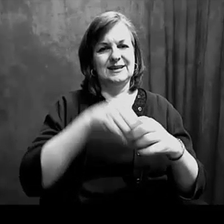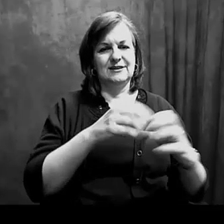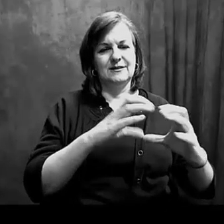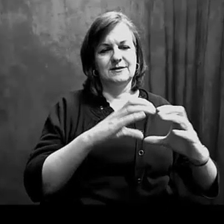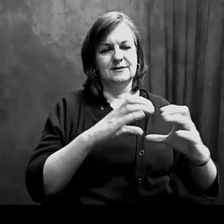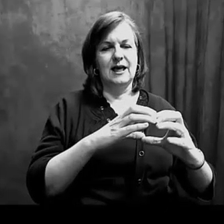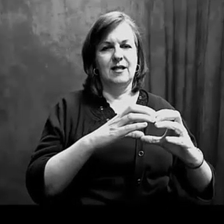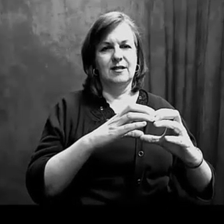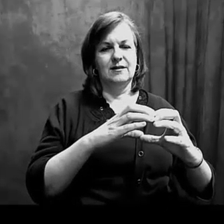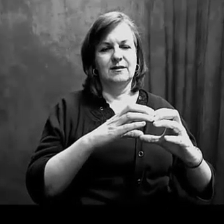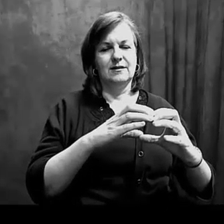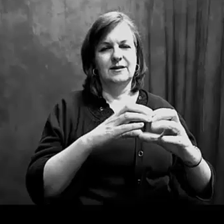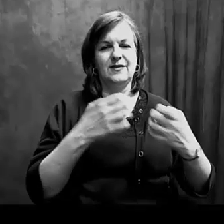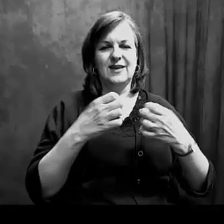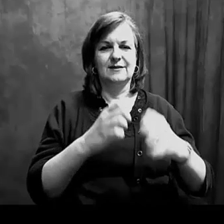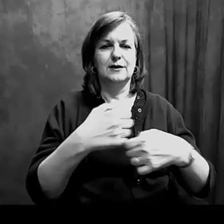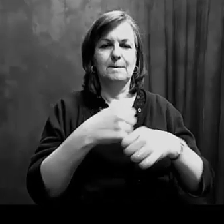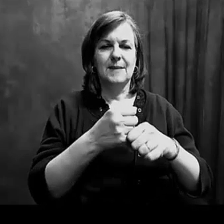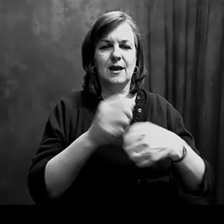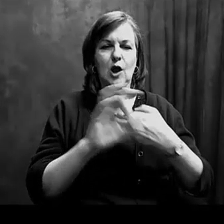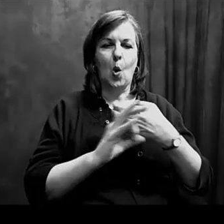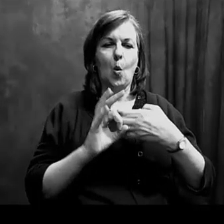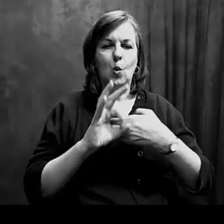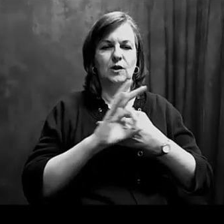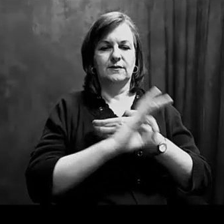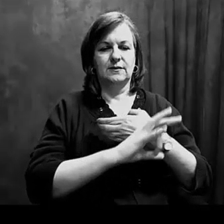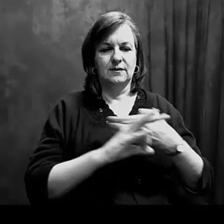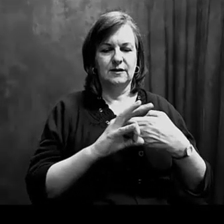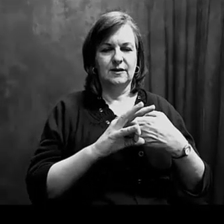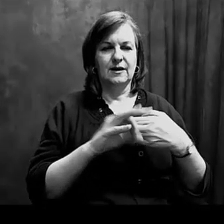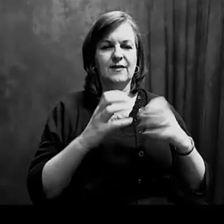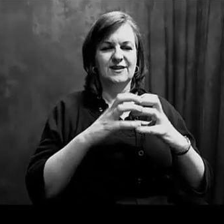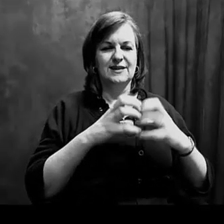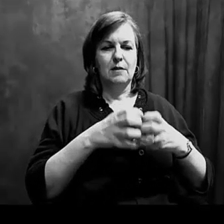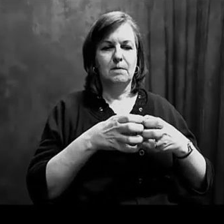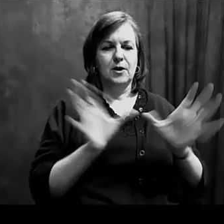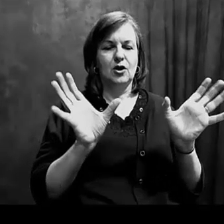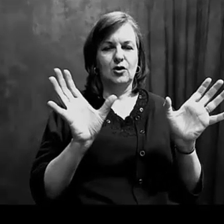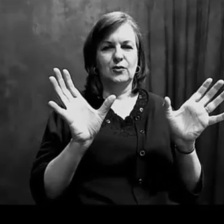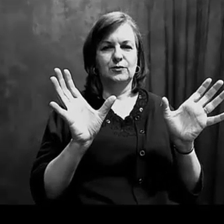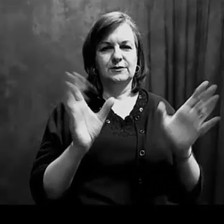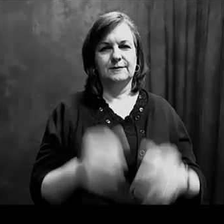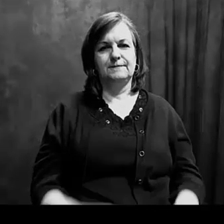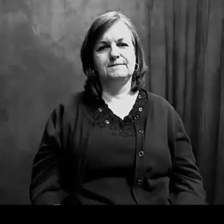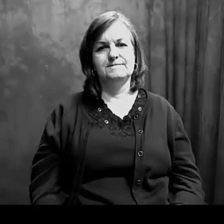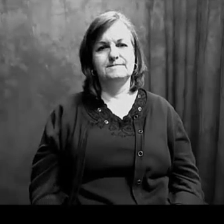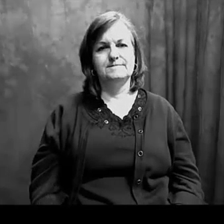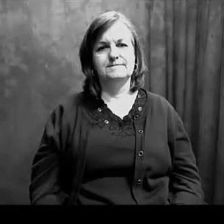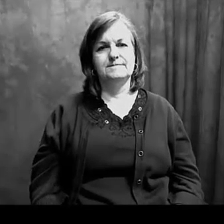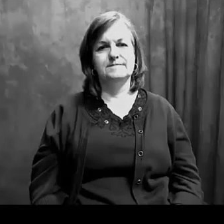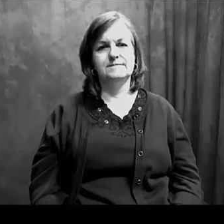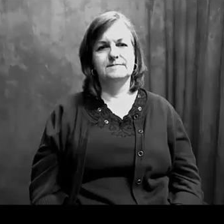enzymes that are going to eat holes in the cell, and the cell will literally explode.